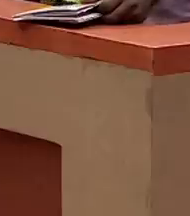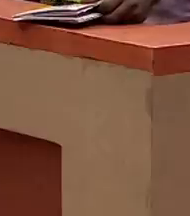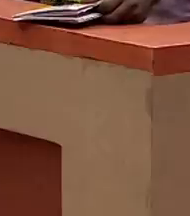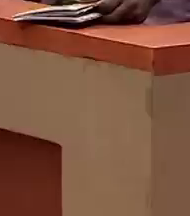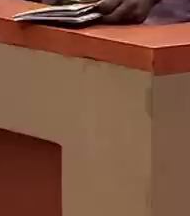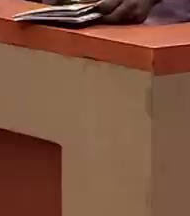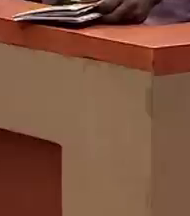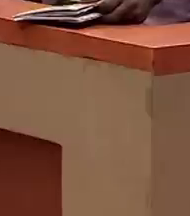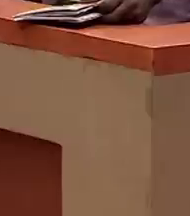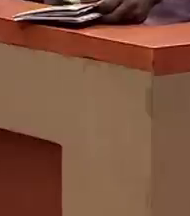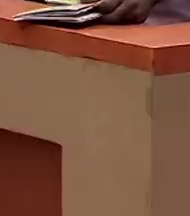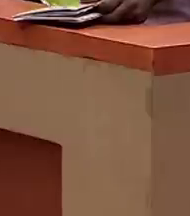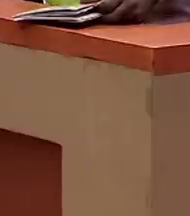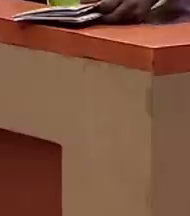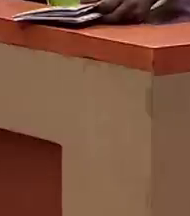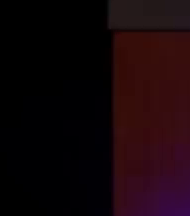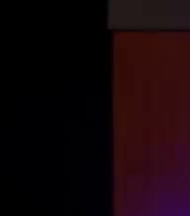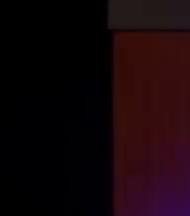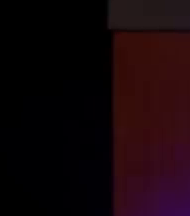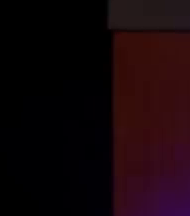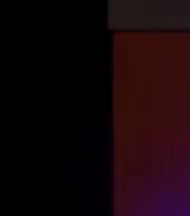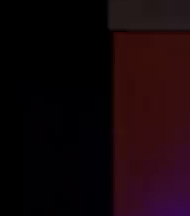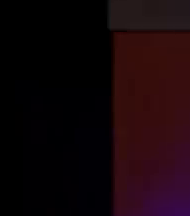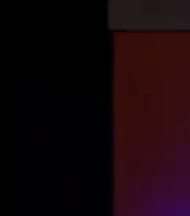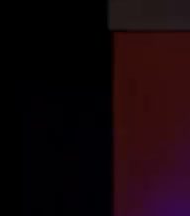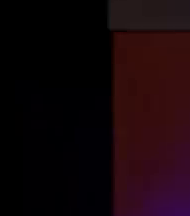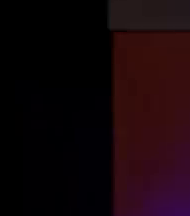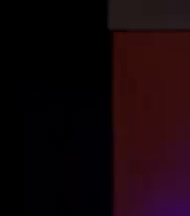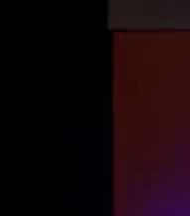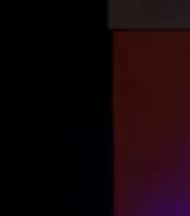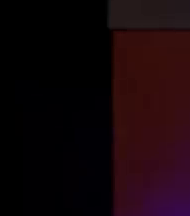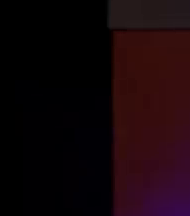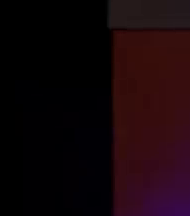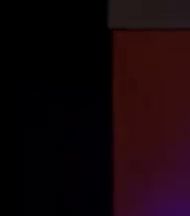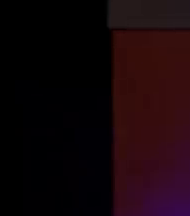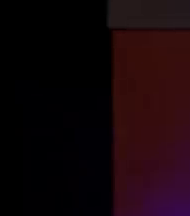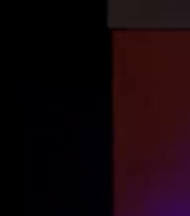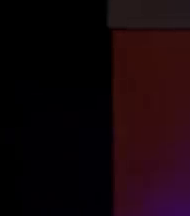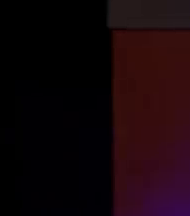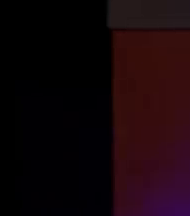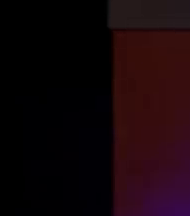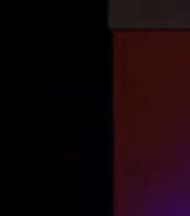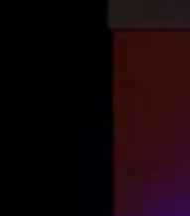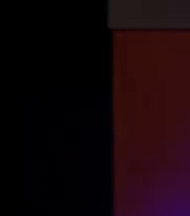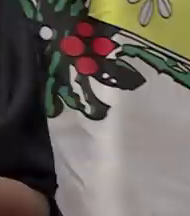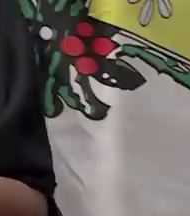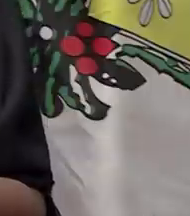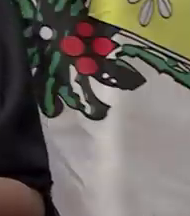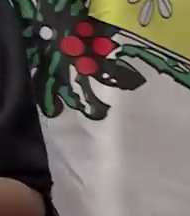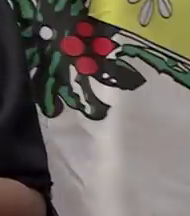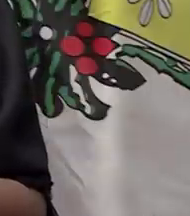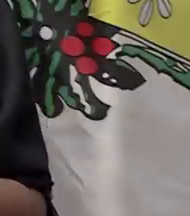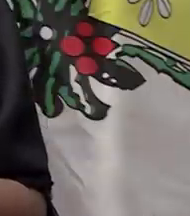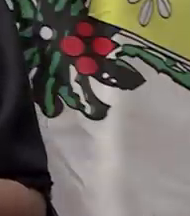accounted for. Unfortunately, Sylvester does not have proofs for the total sum that he claims to have paid. However,